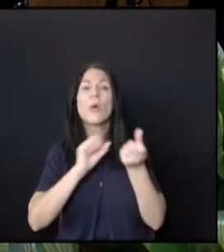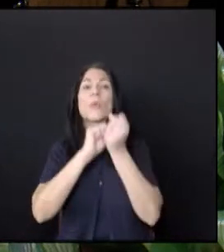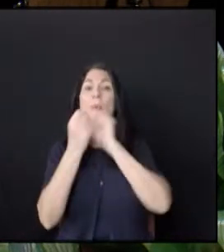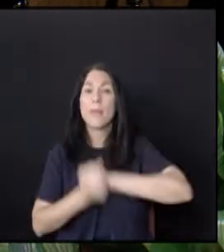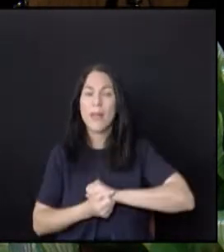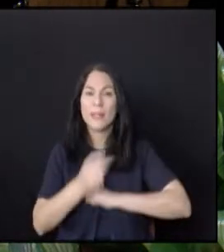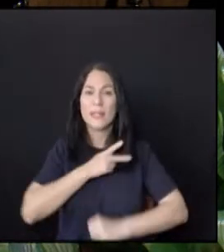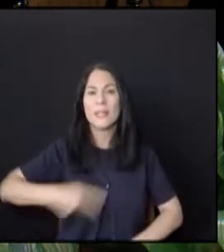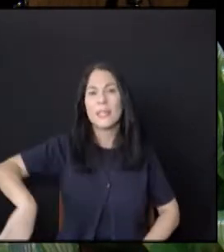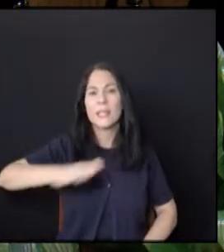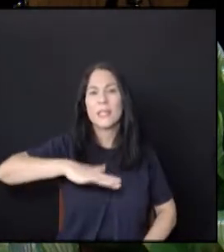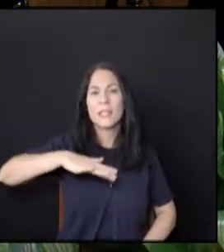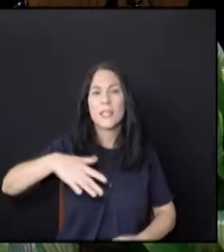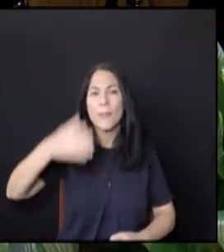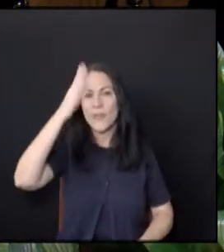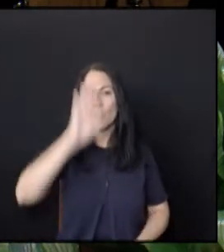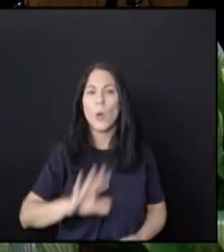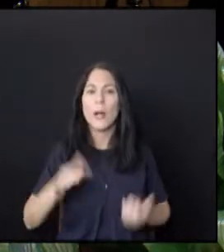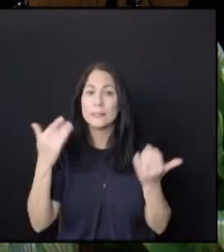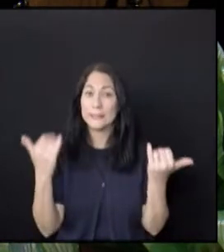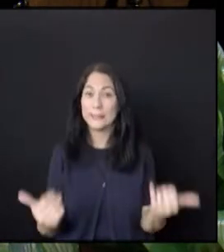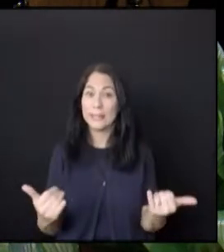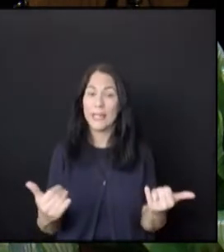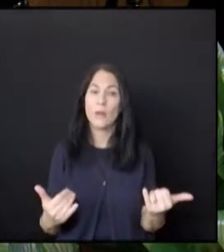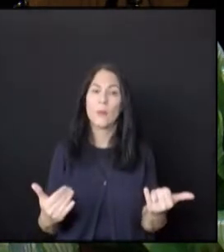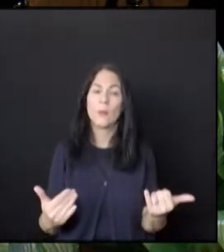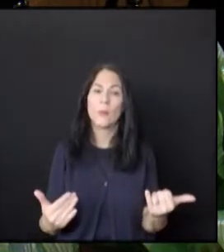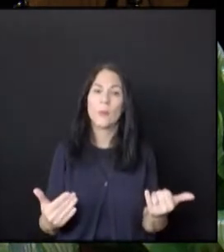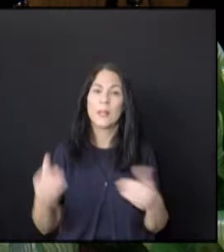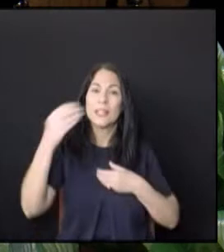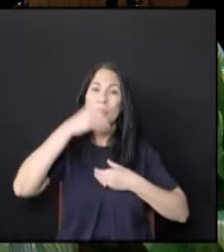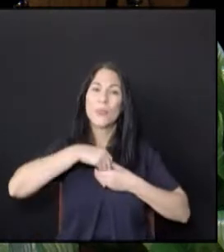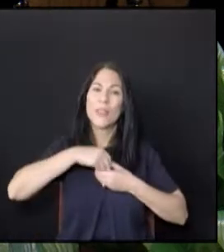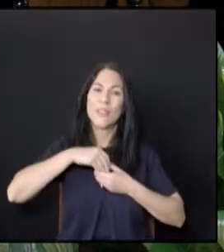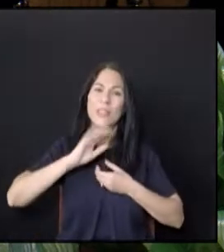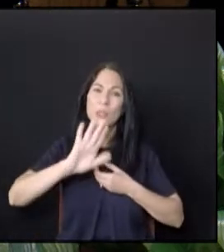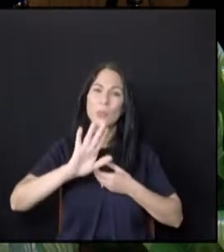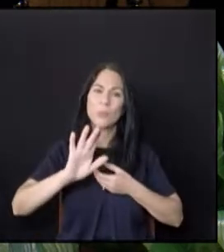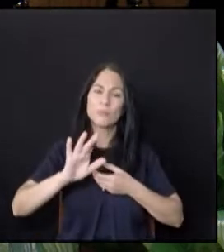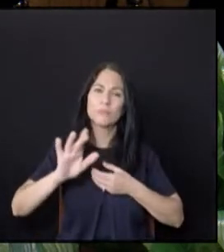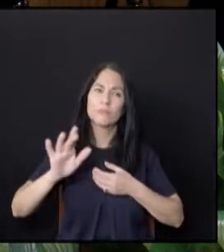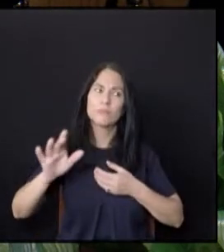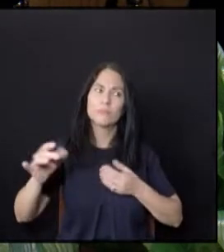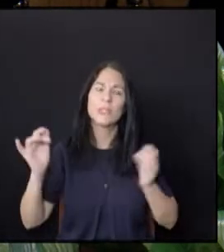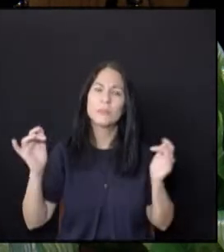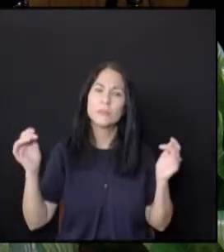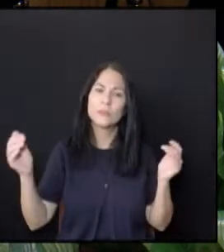at hand. It is upon you. It is near. It is within your reach.